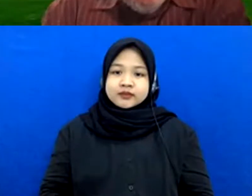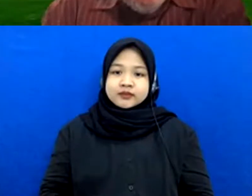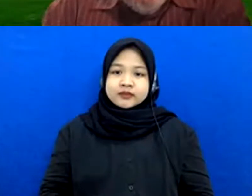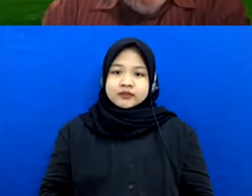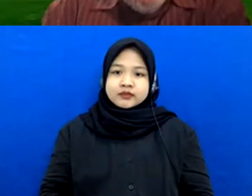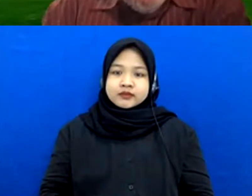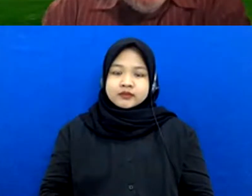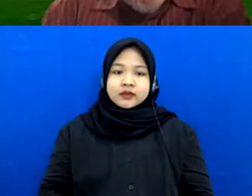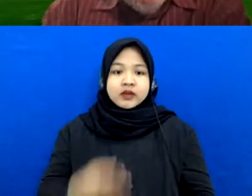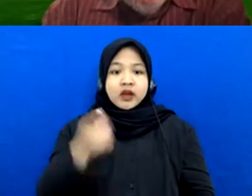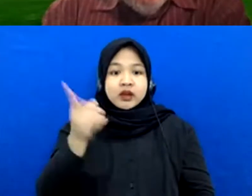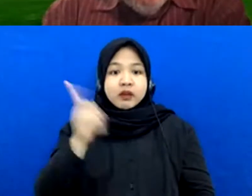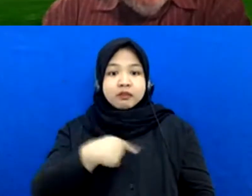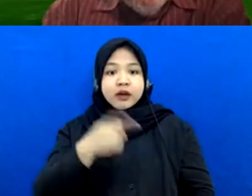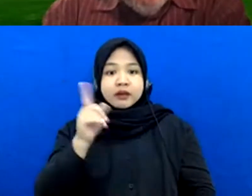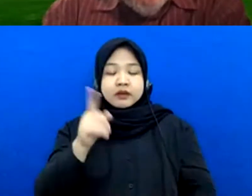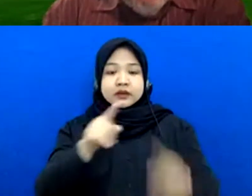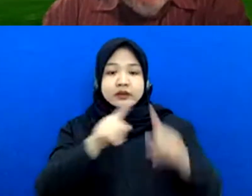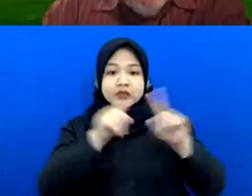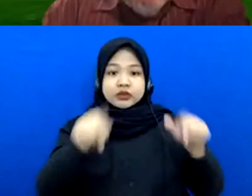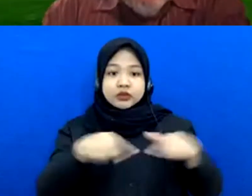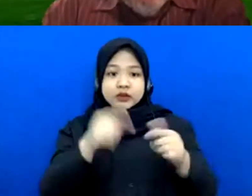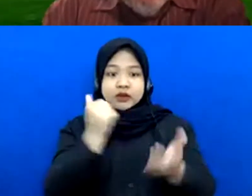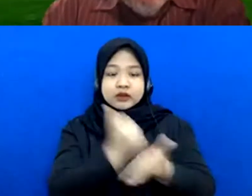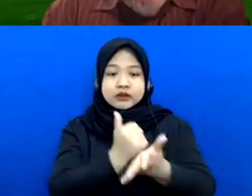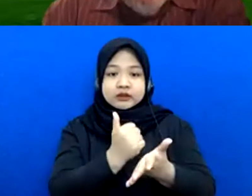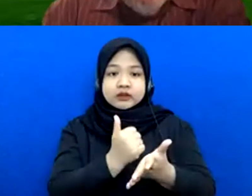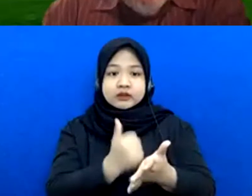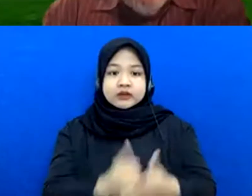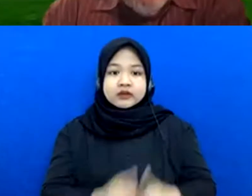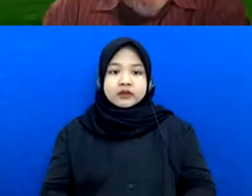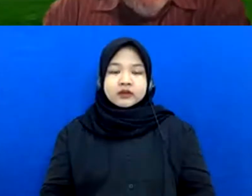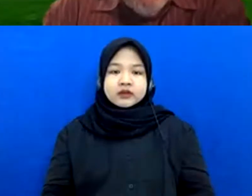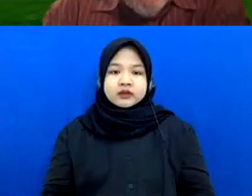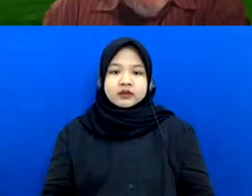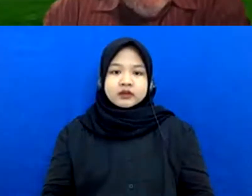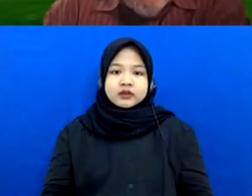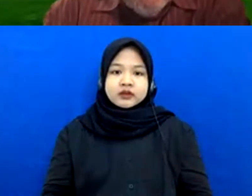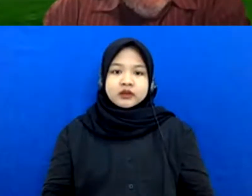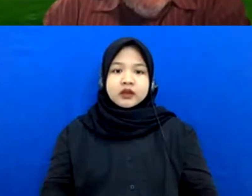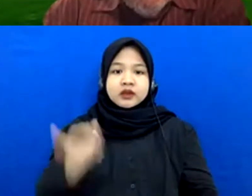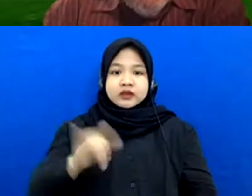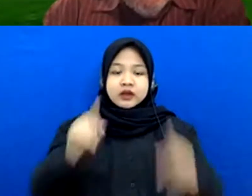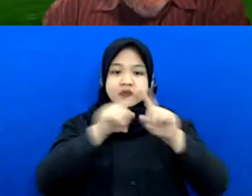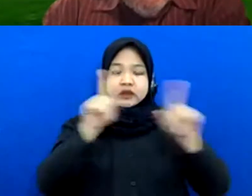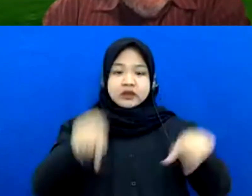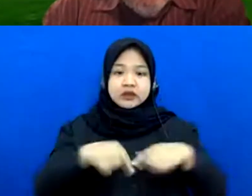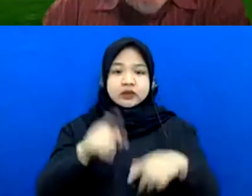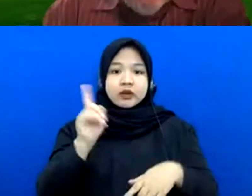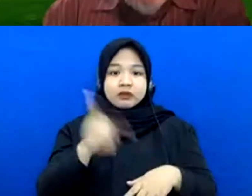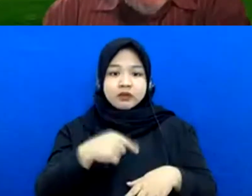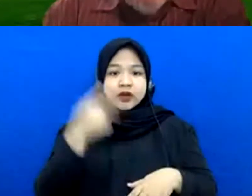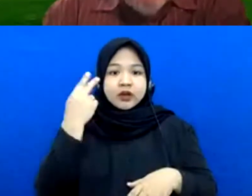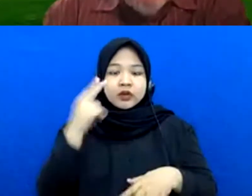used in the original instrument? That's the original instrument also used for Likert